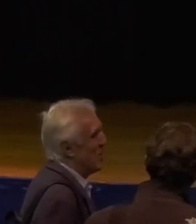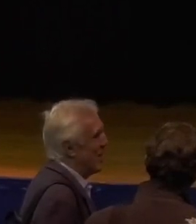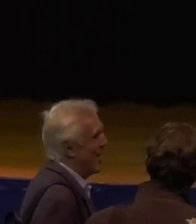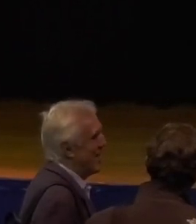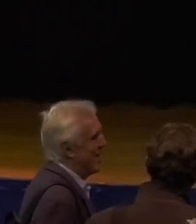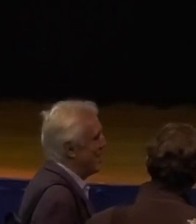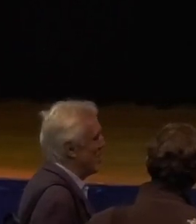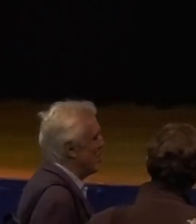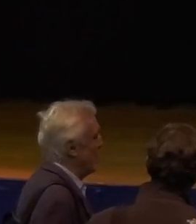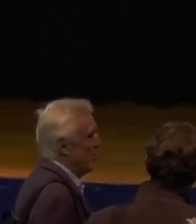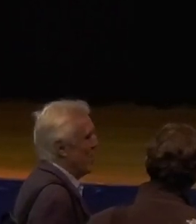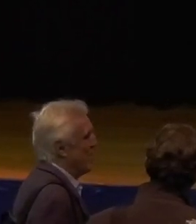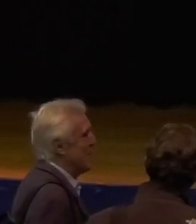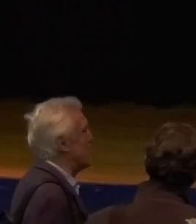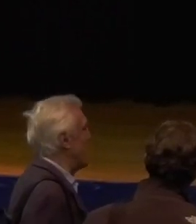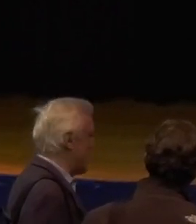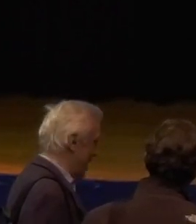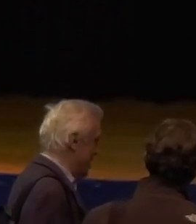Mic test.